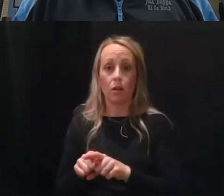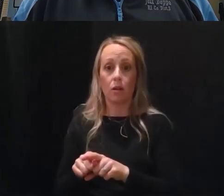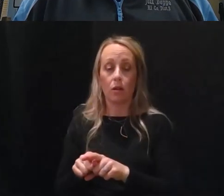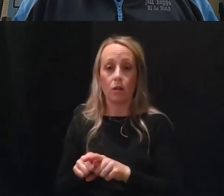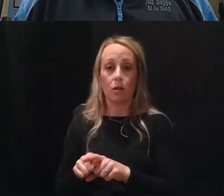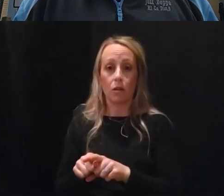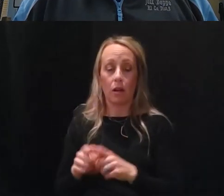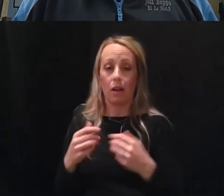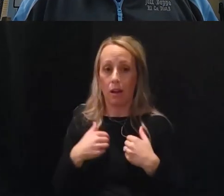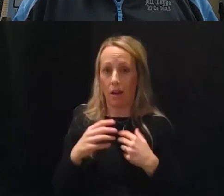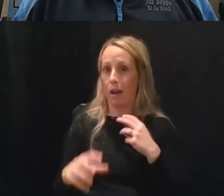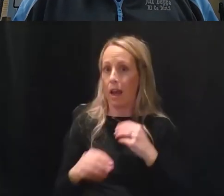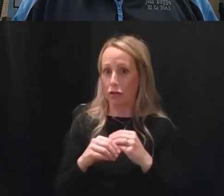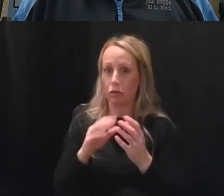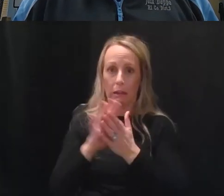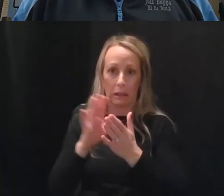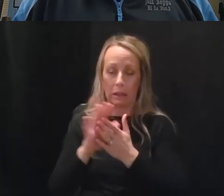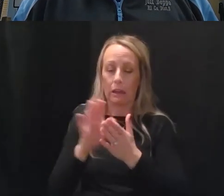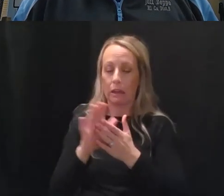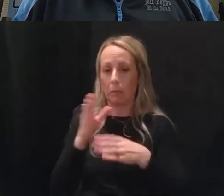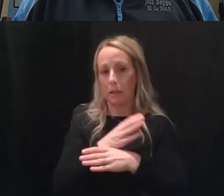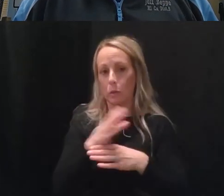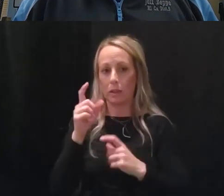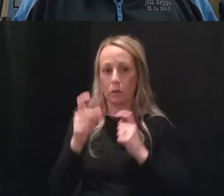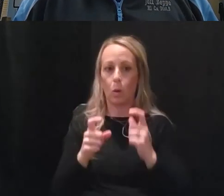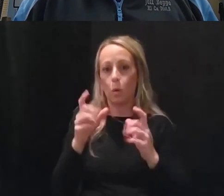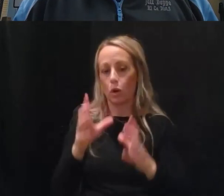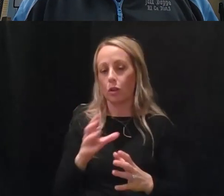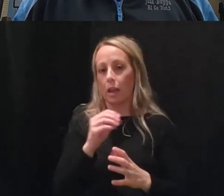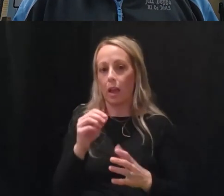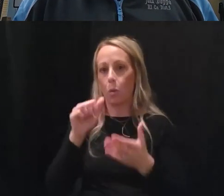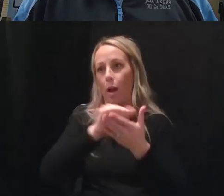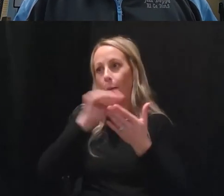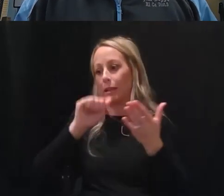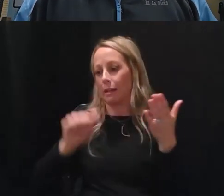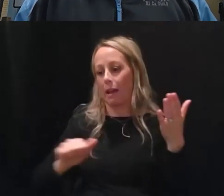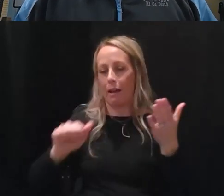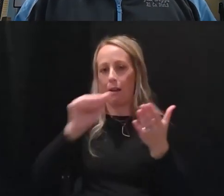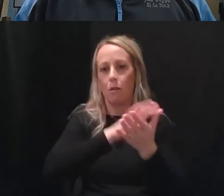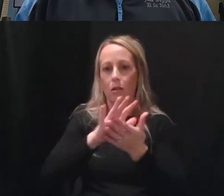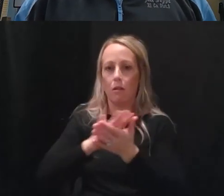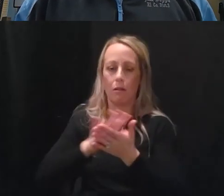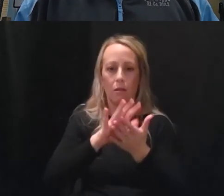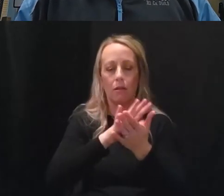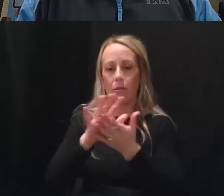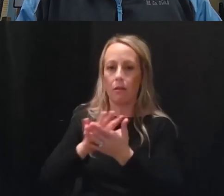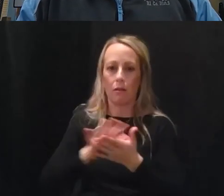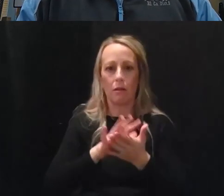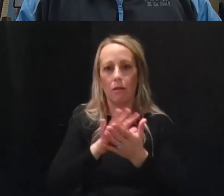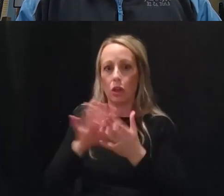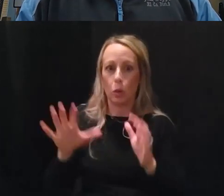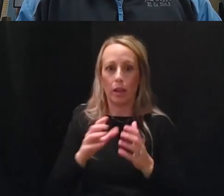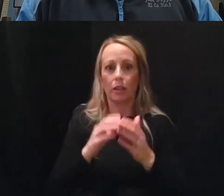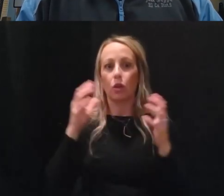extra cleaning between donors and wiping down the entire room after we screen a donor. Doing it so much that we